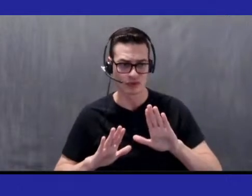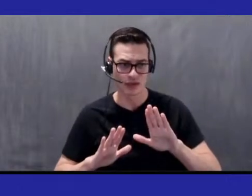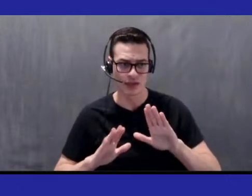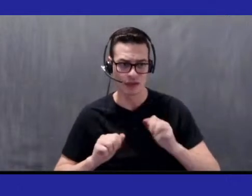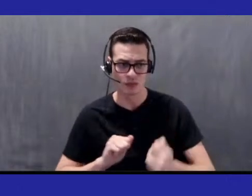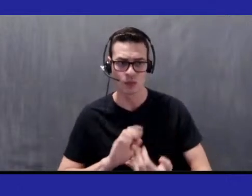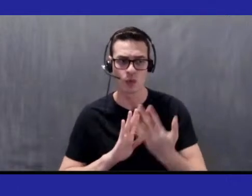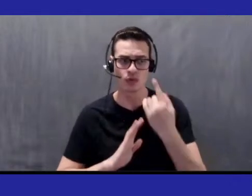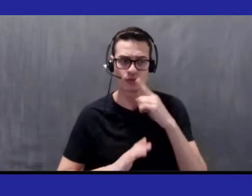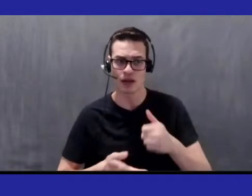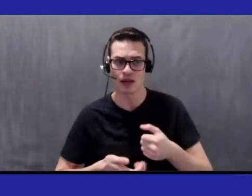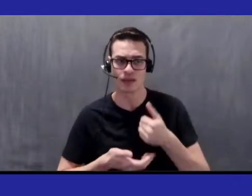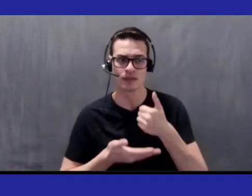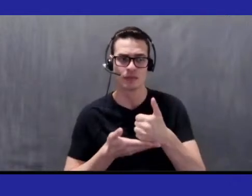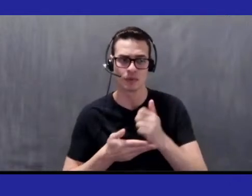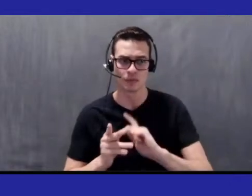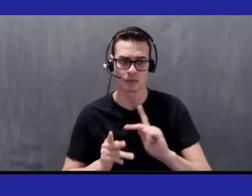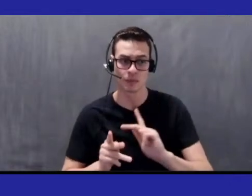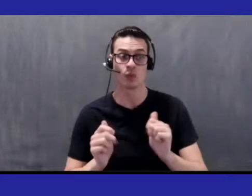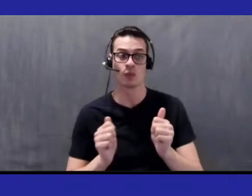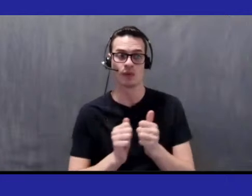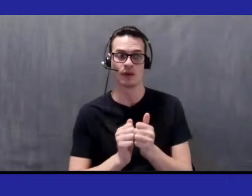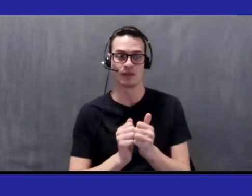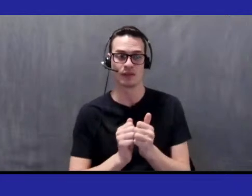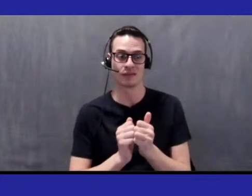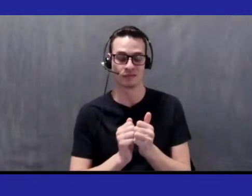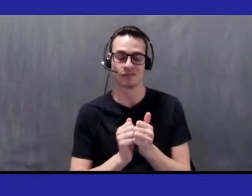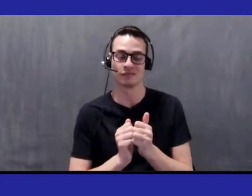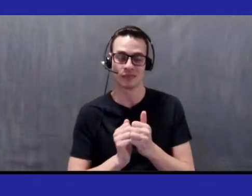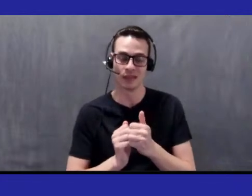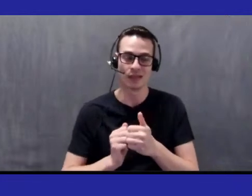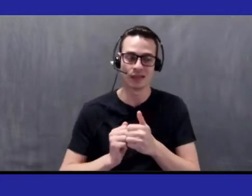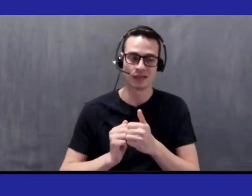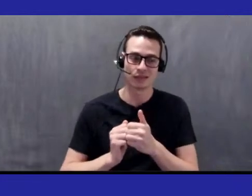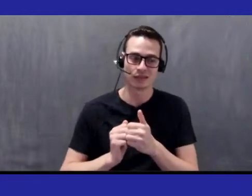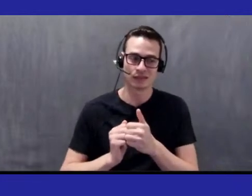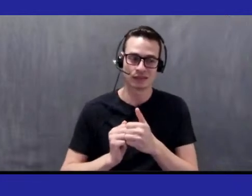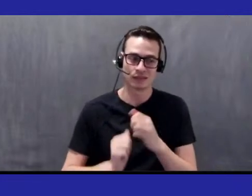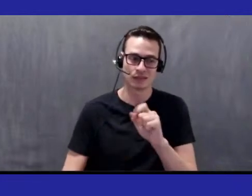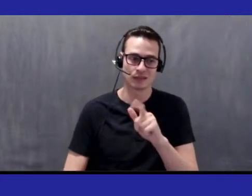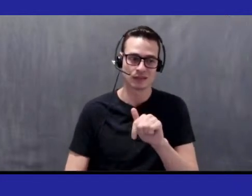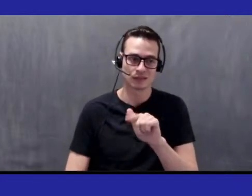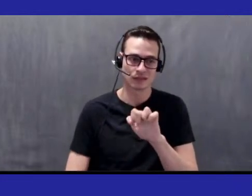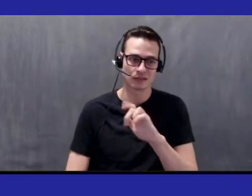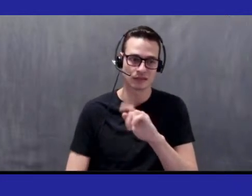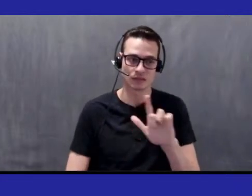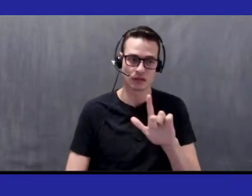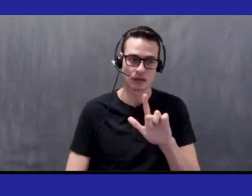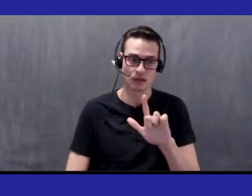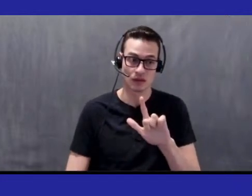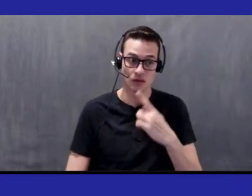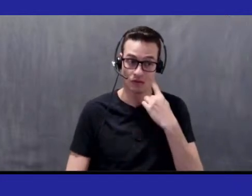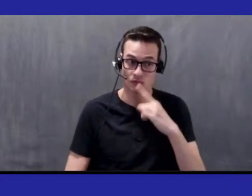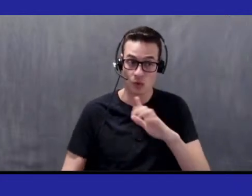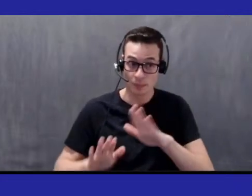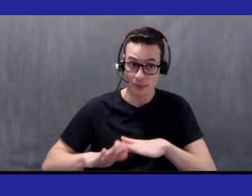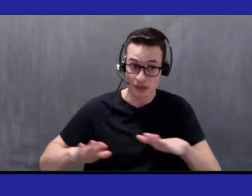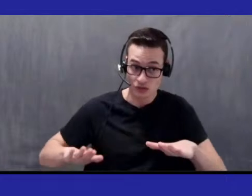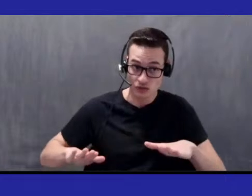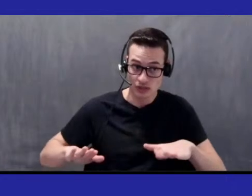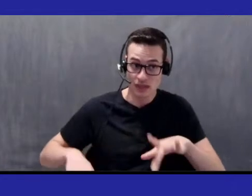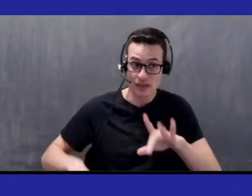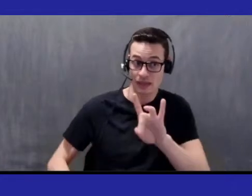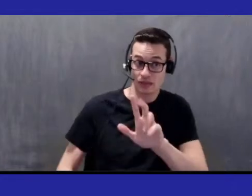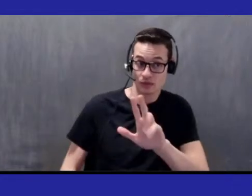for pediatrics where pediatric patients get comprehensive care for sickle cell. And